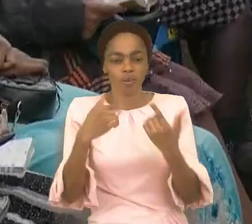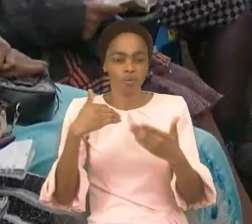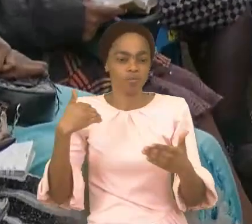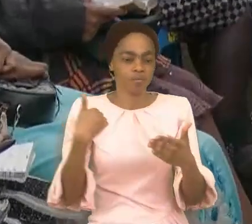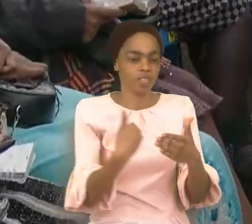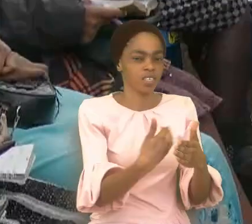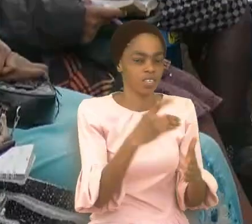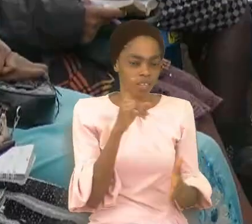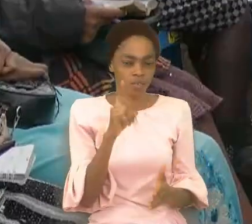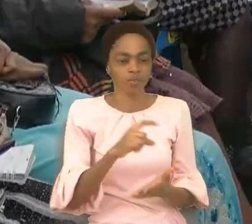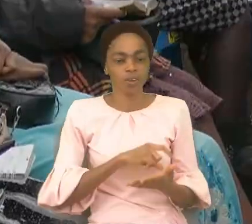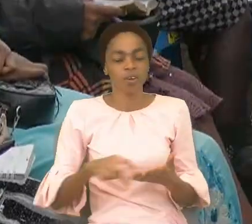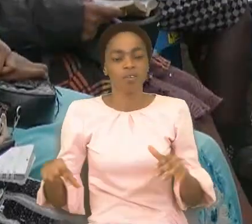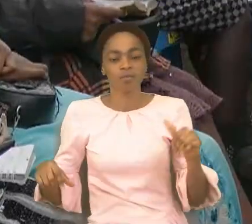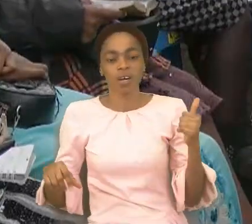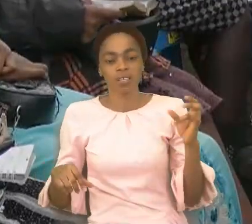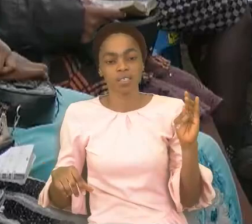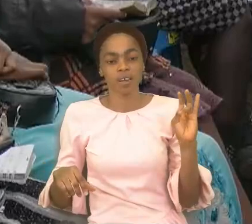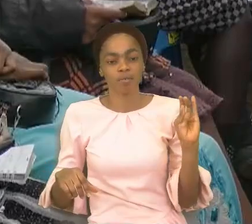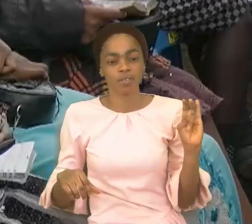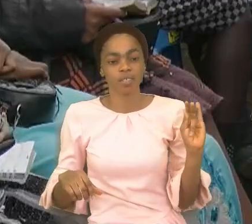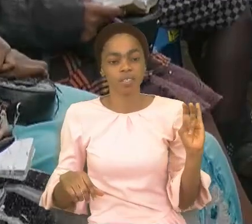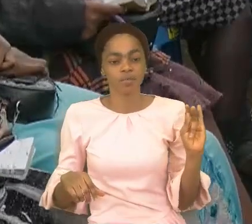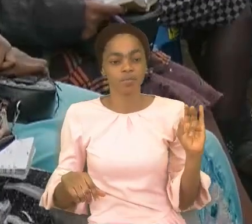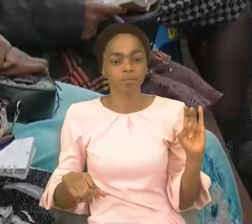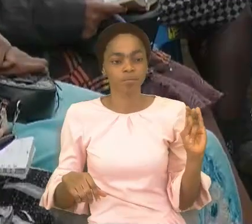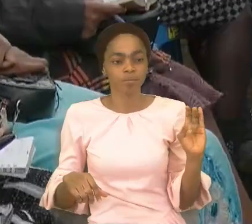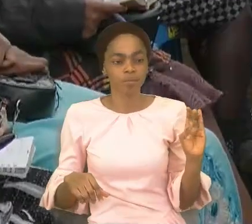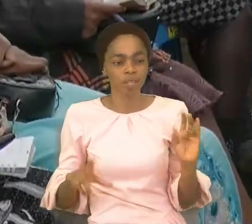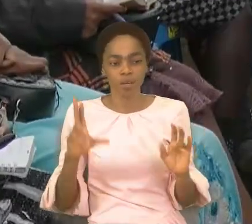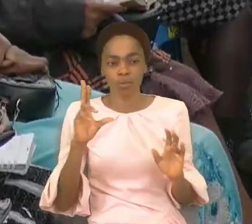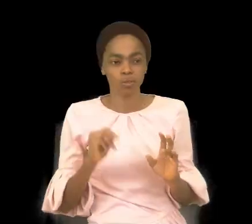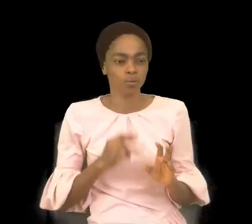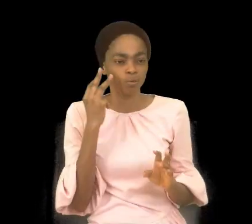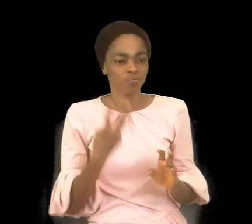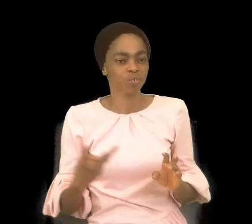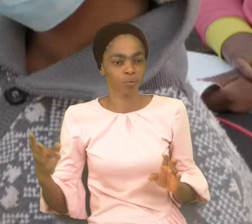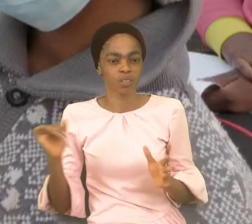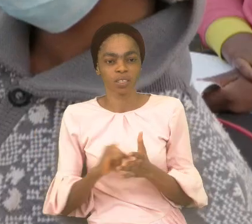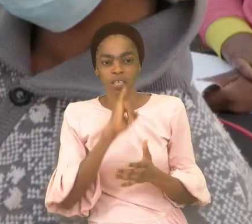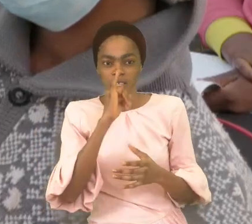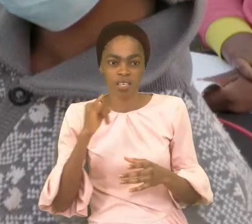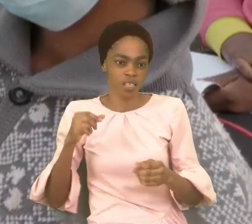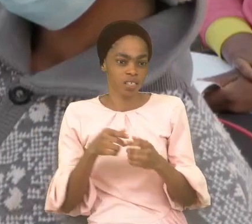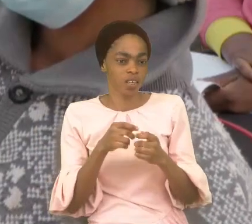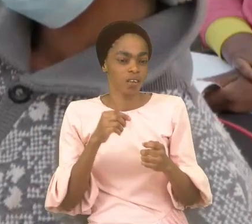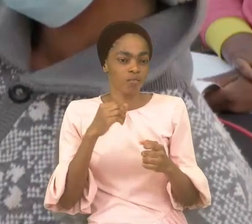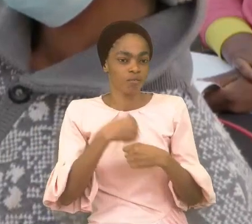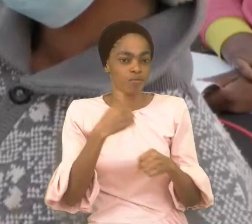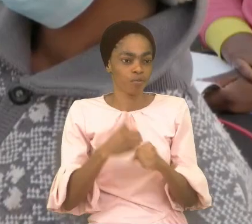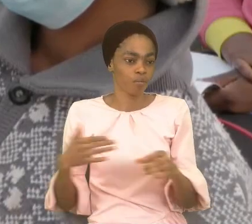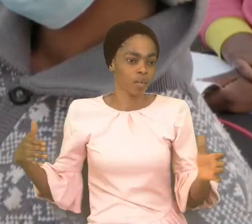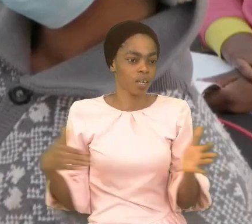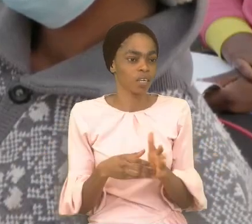Verse 17, no weapon that is formed against you shall prosper. And every tongue